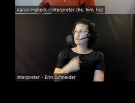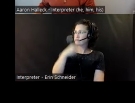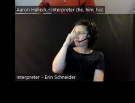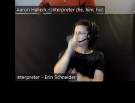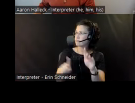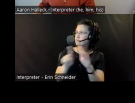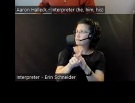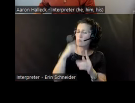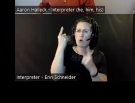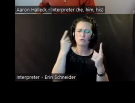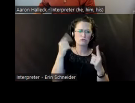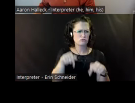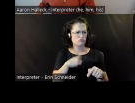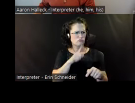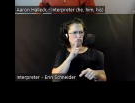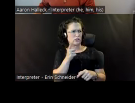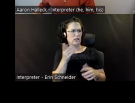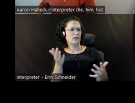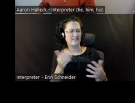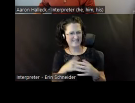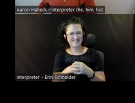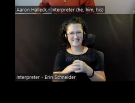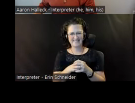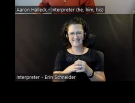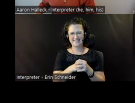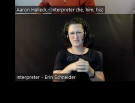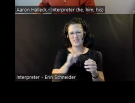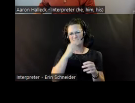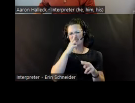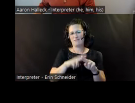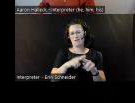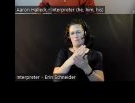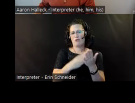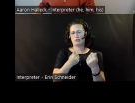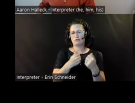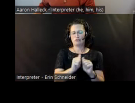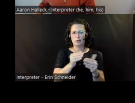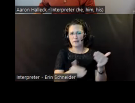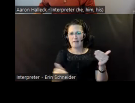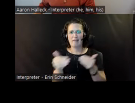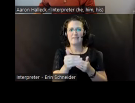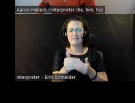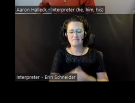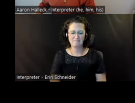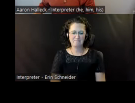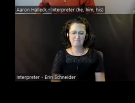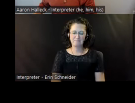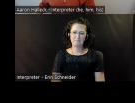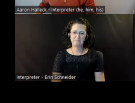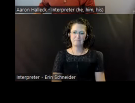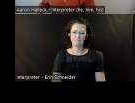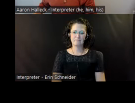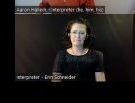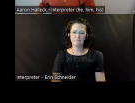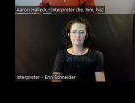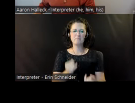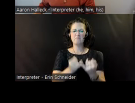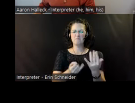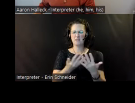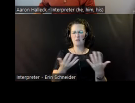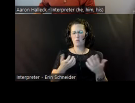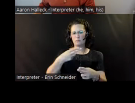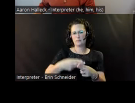reality. And that's kind of the fun part of the job. And the last thing I wanted to talk about in this slide